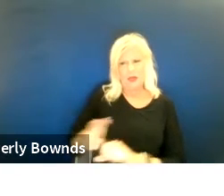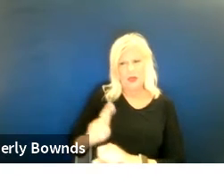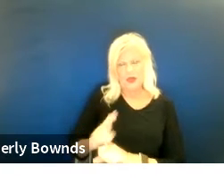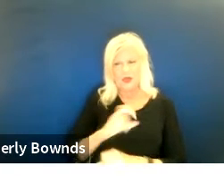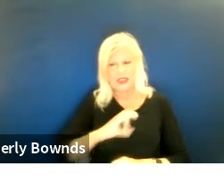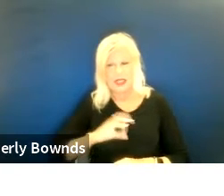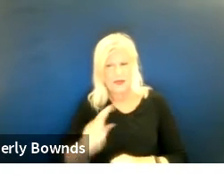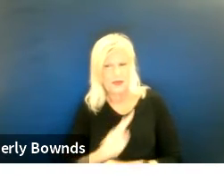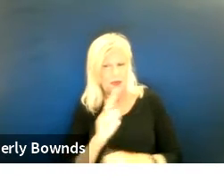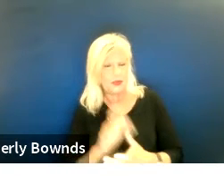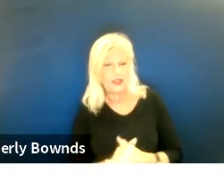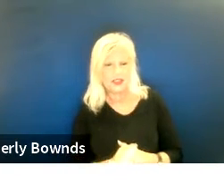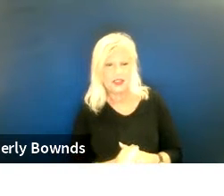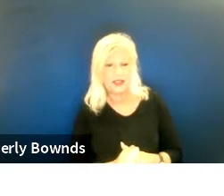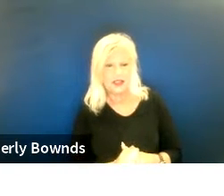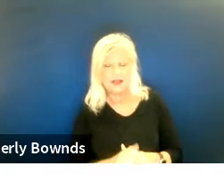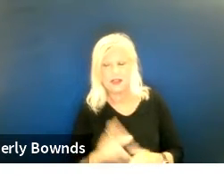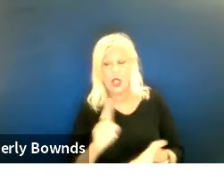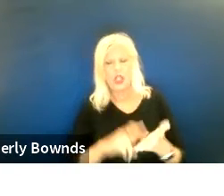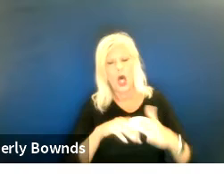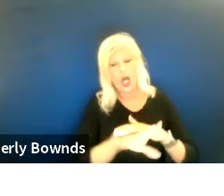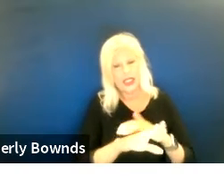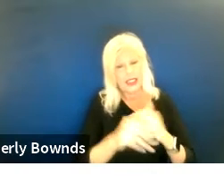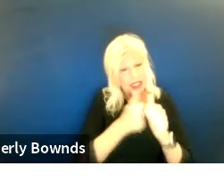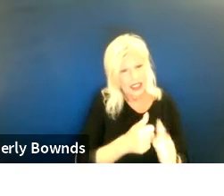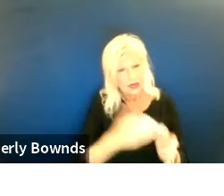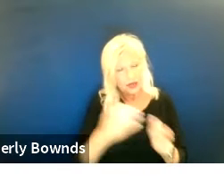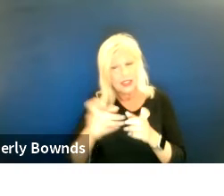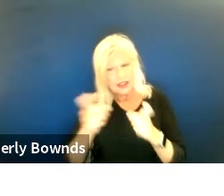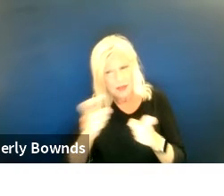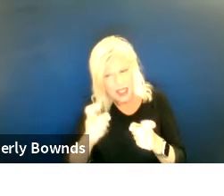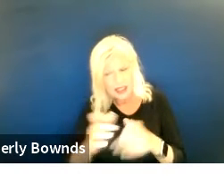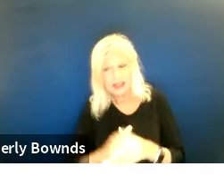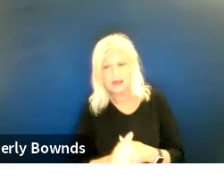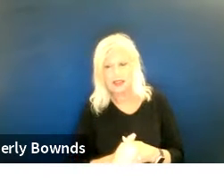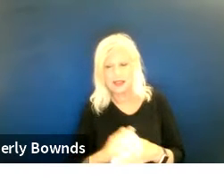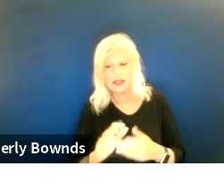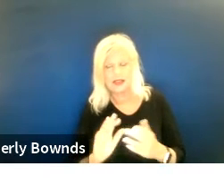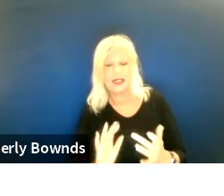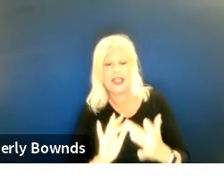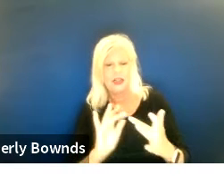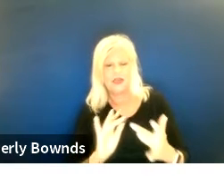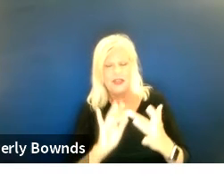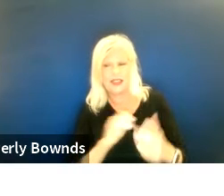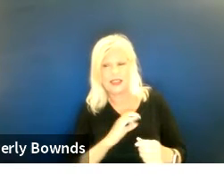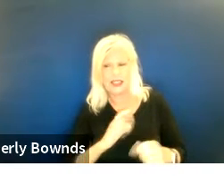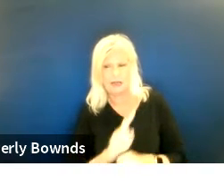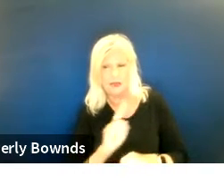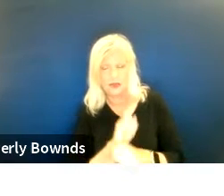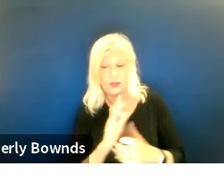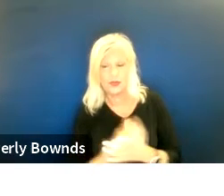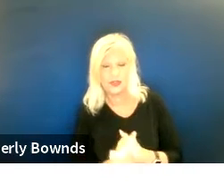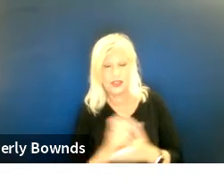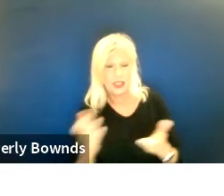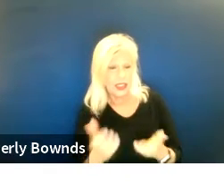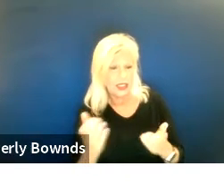example, login adherence management interface our staff have access to. So here they can